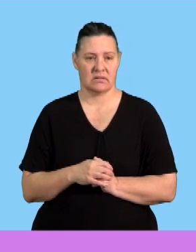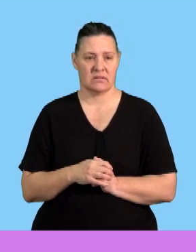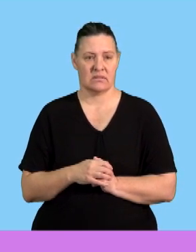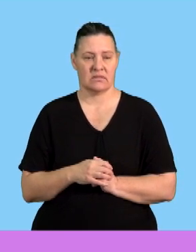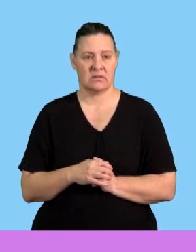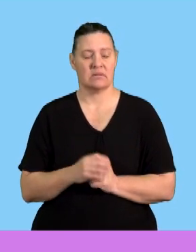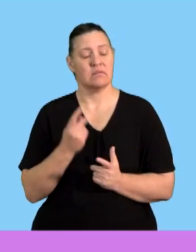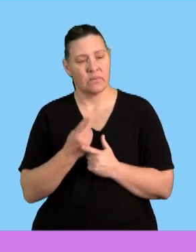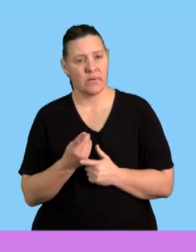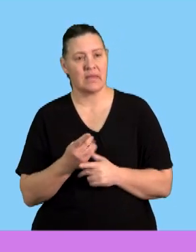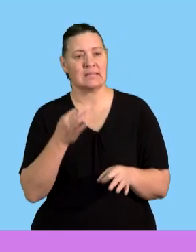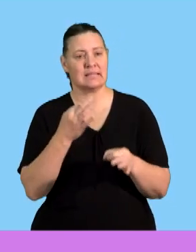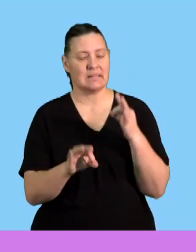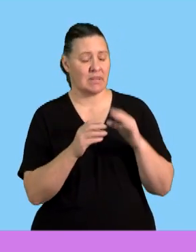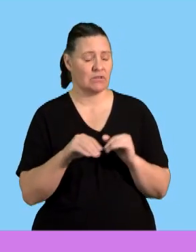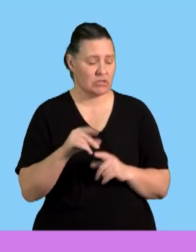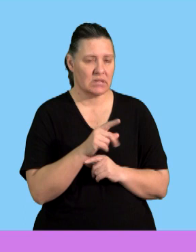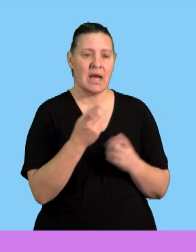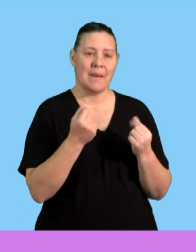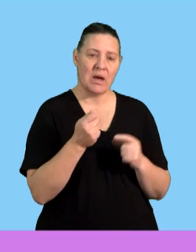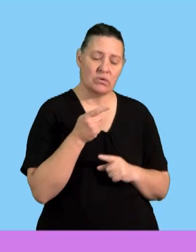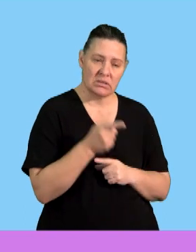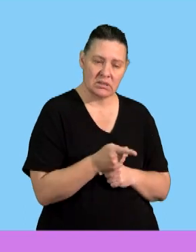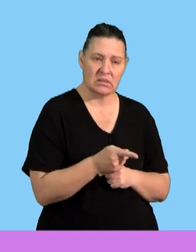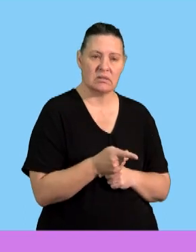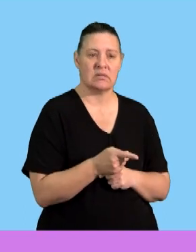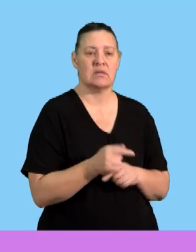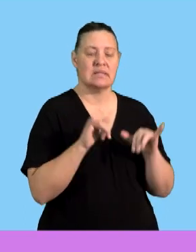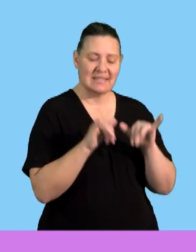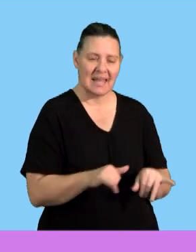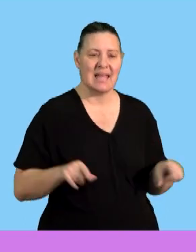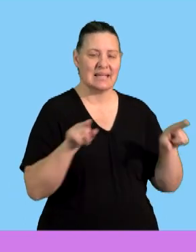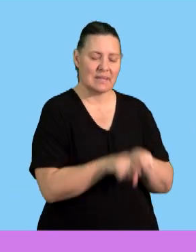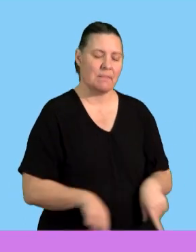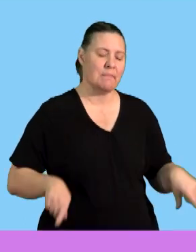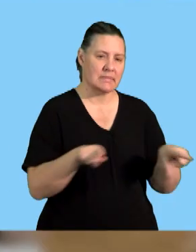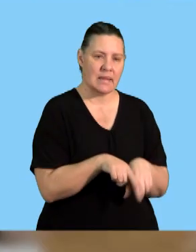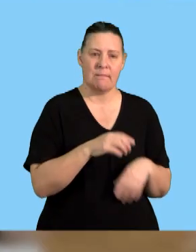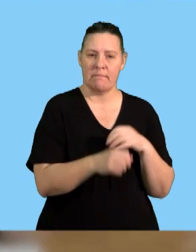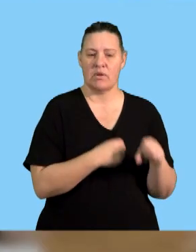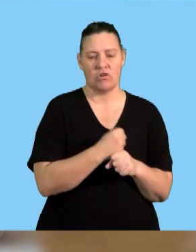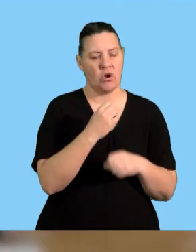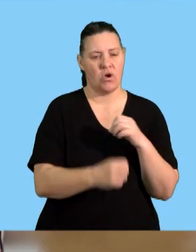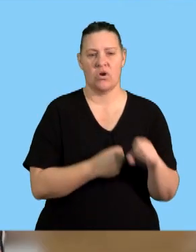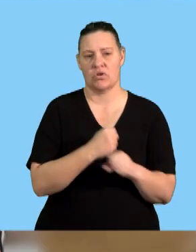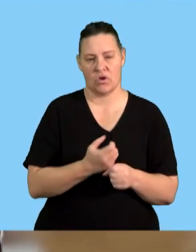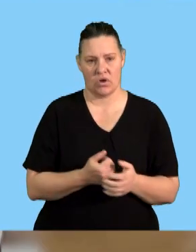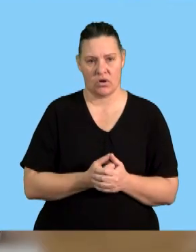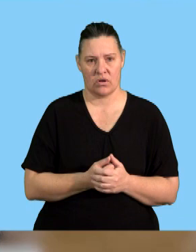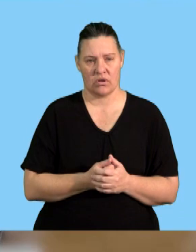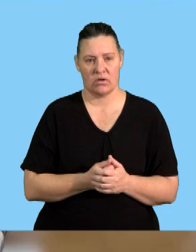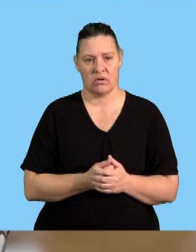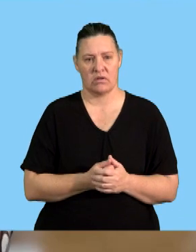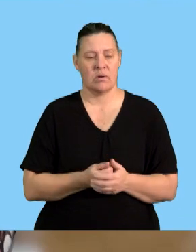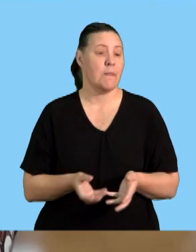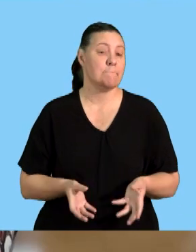Now, with simple interest, the amount of interest stays the same each year. So if you